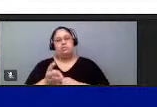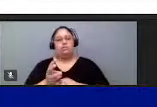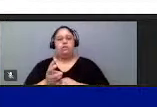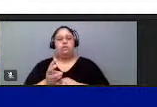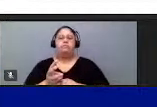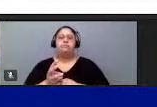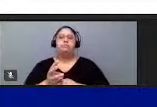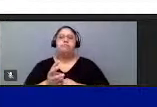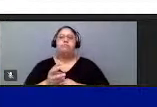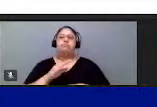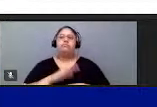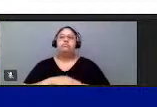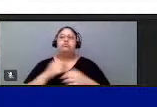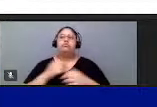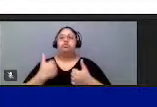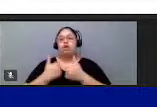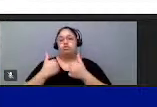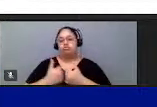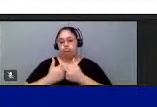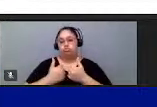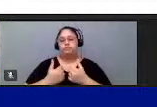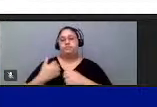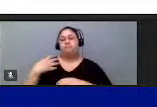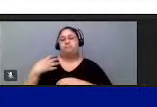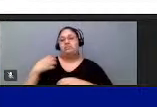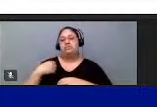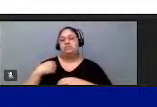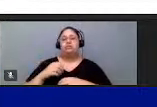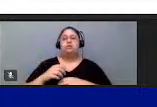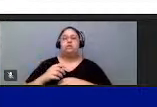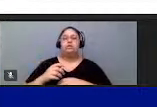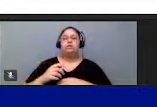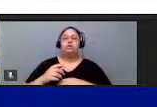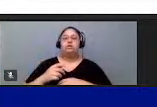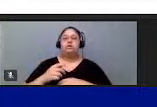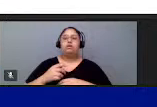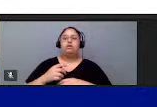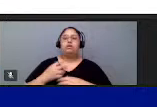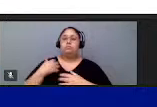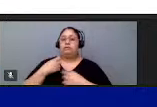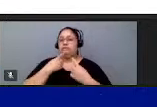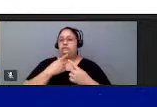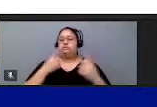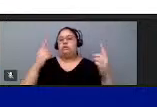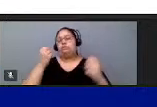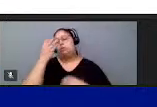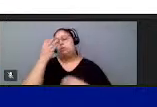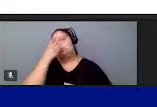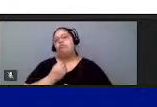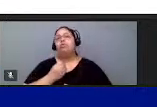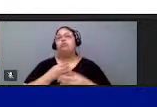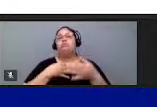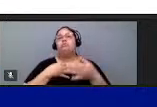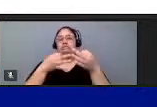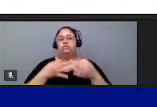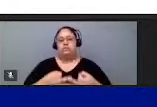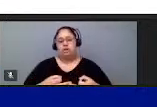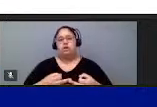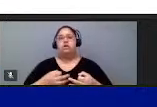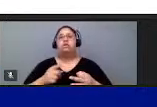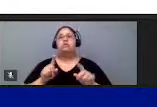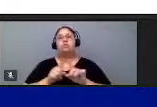on the challenges I think that minister so eloquently managed uh to to articulate and the